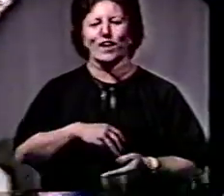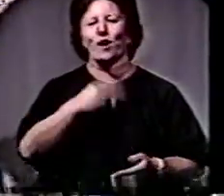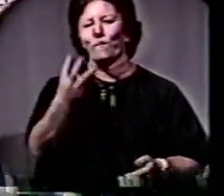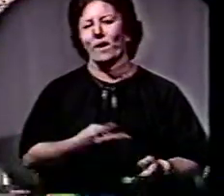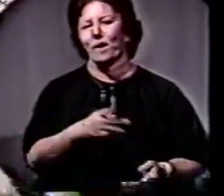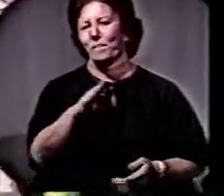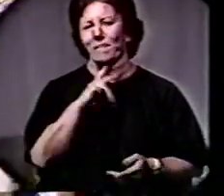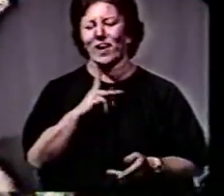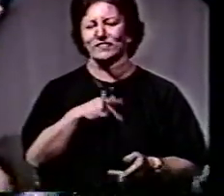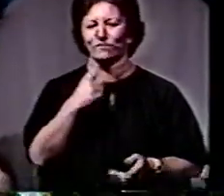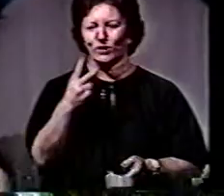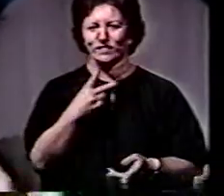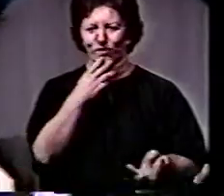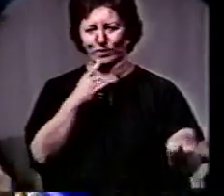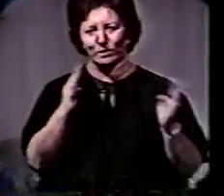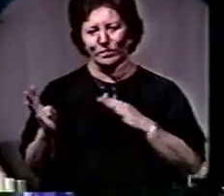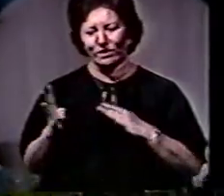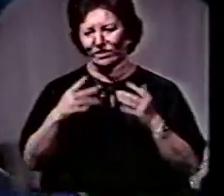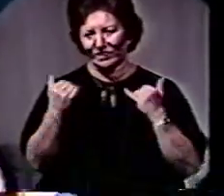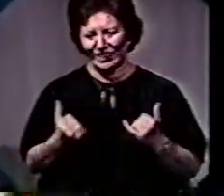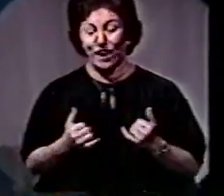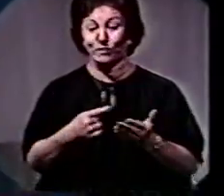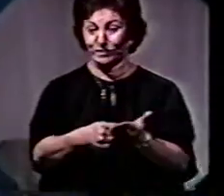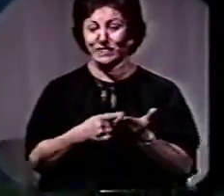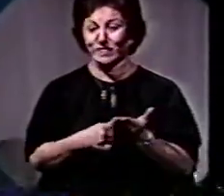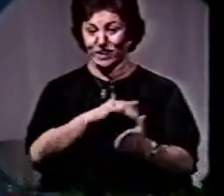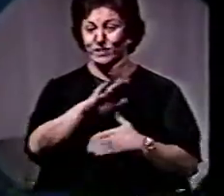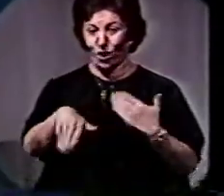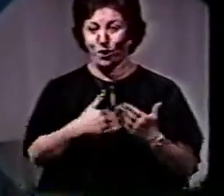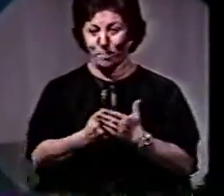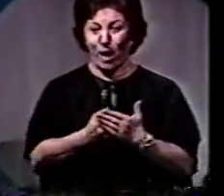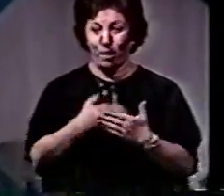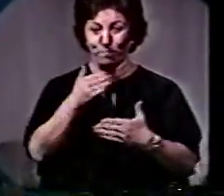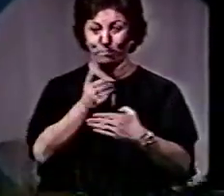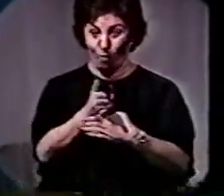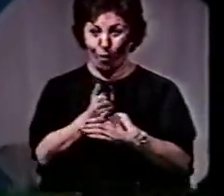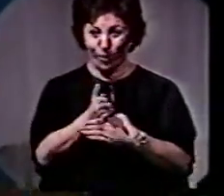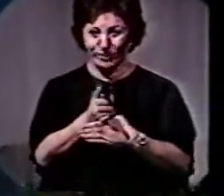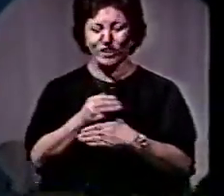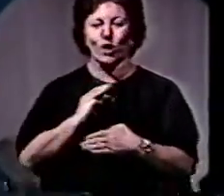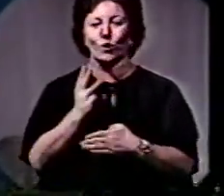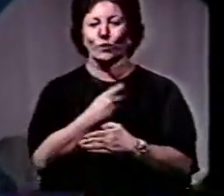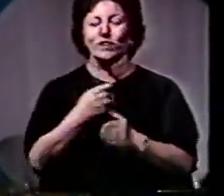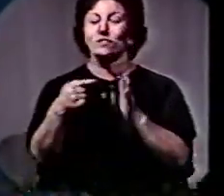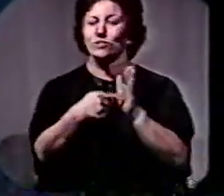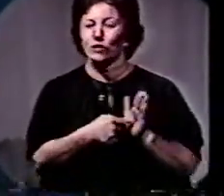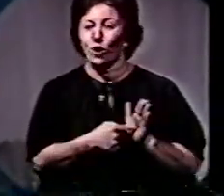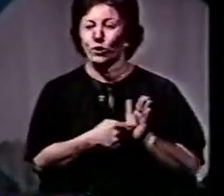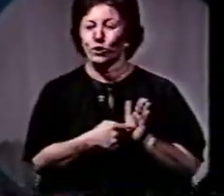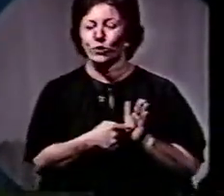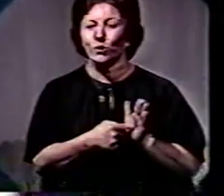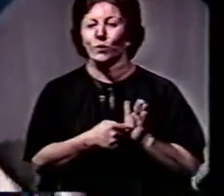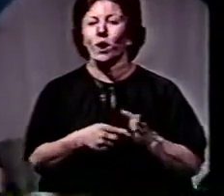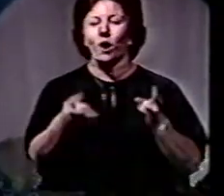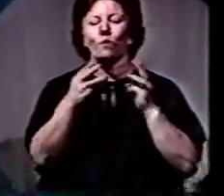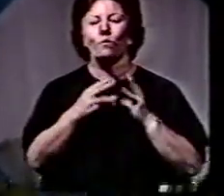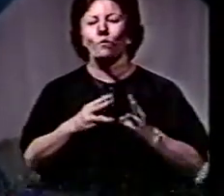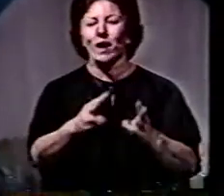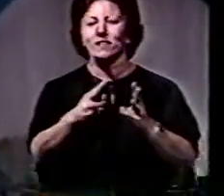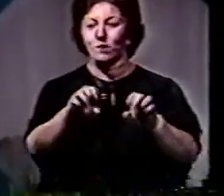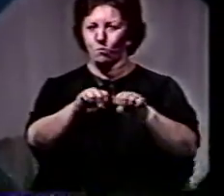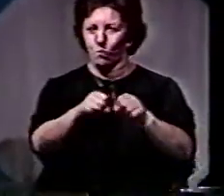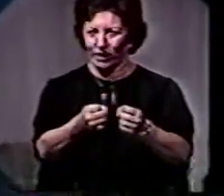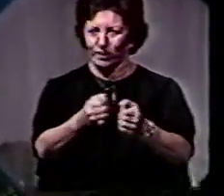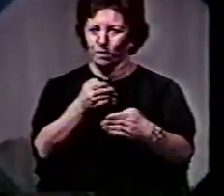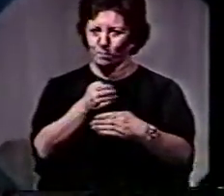Welcome back to Voices of the Rainbow. Now that we've discussed all about boards, we're going to ask Robert to show us a few of the techniques of breaking